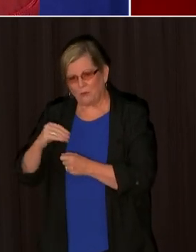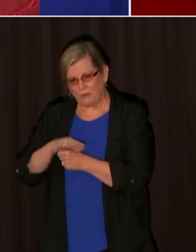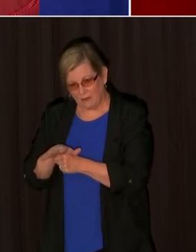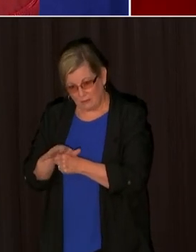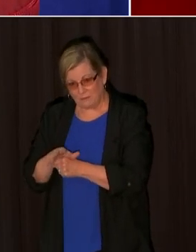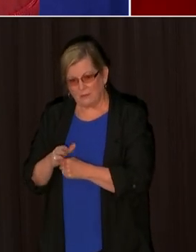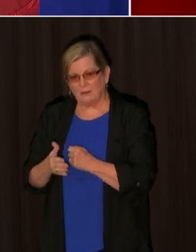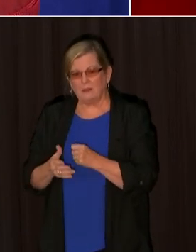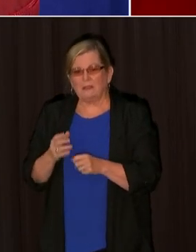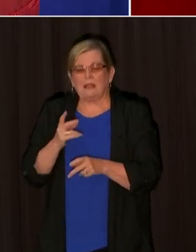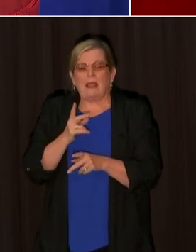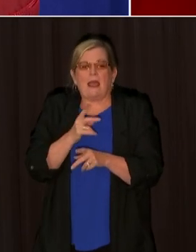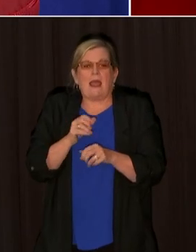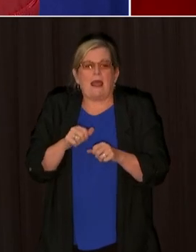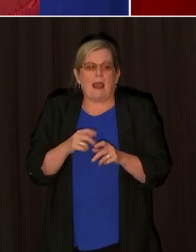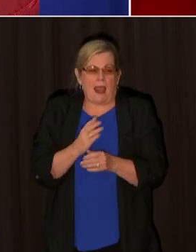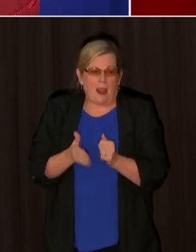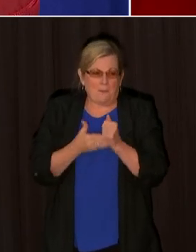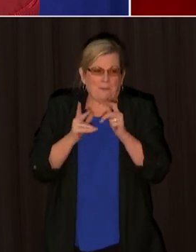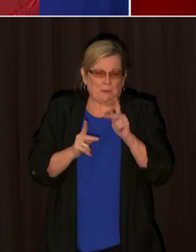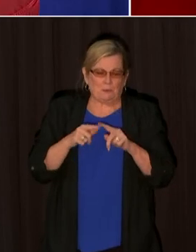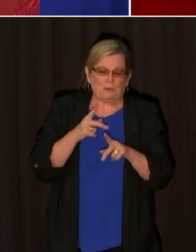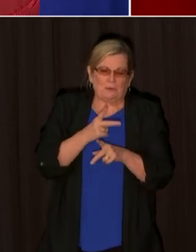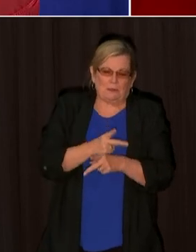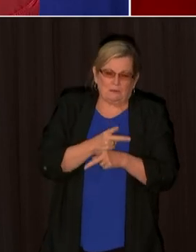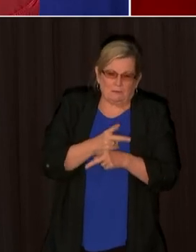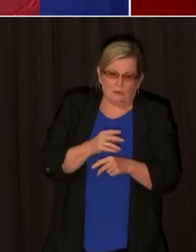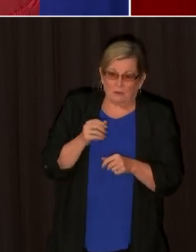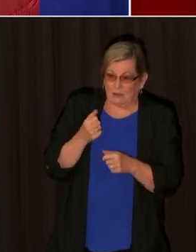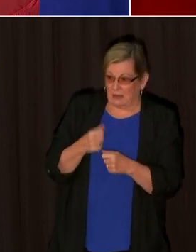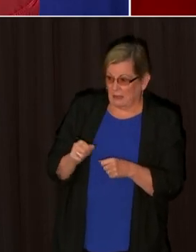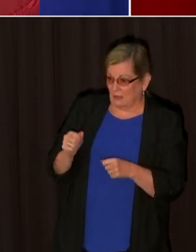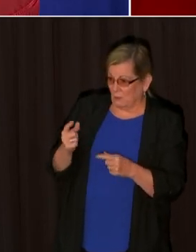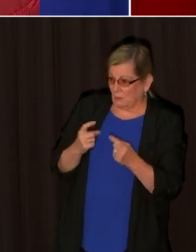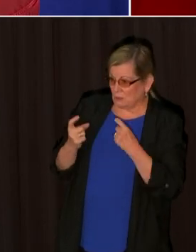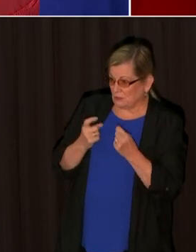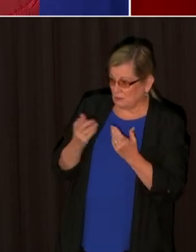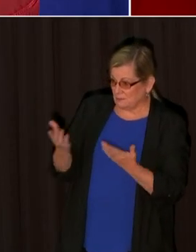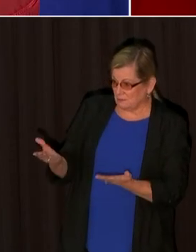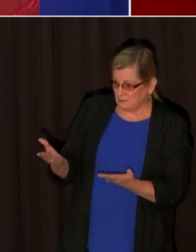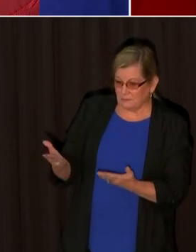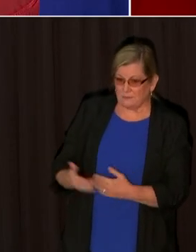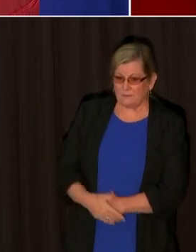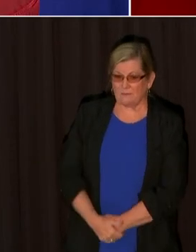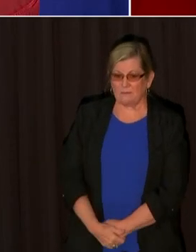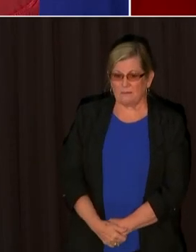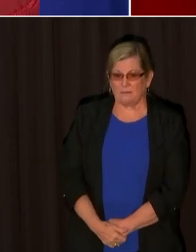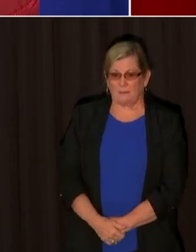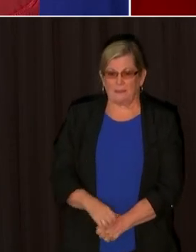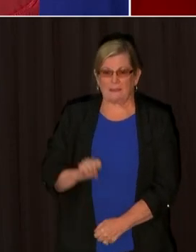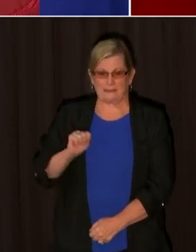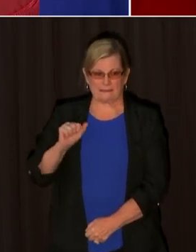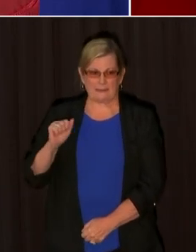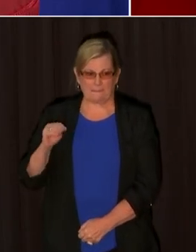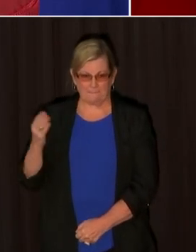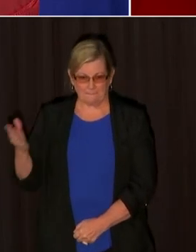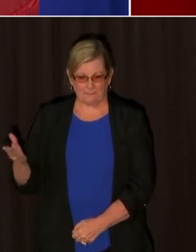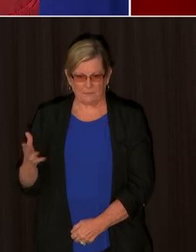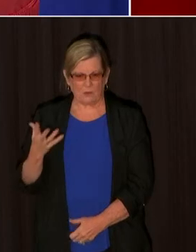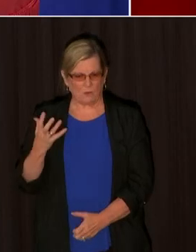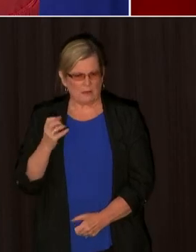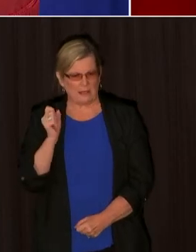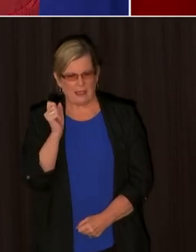D.C. So with that, we'll take any questions. Yes, Sam. Yes, I'd just like to ask the lady